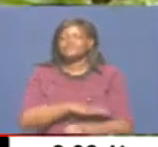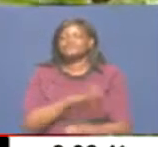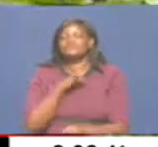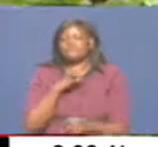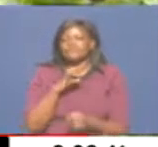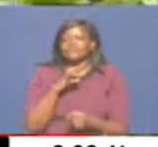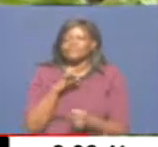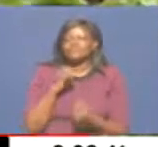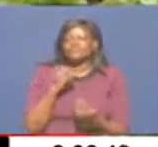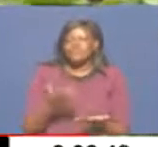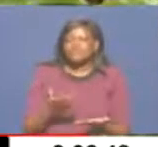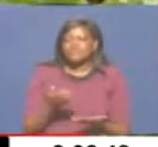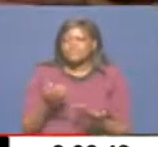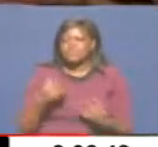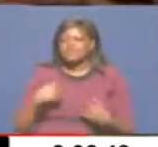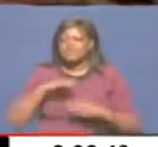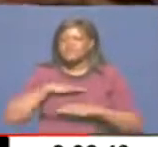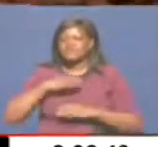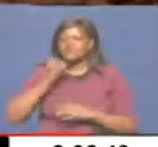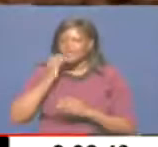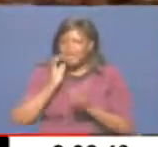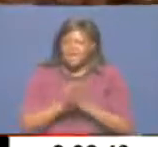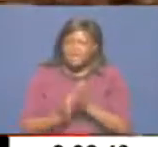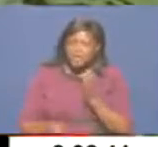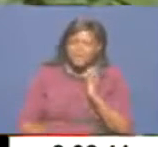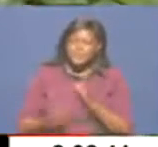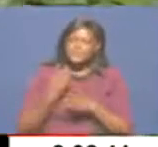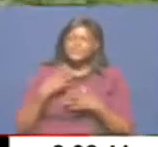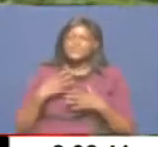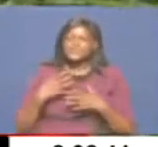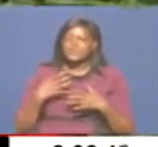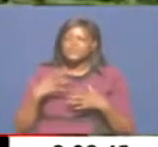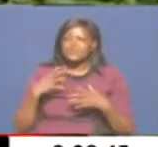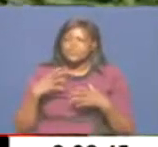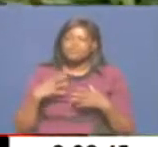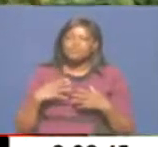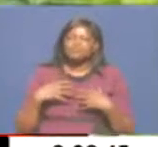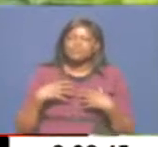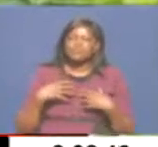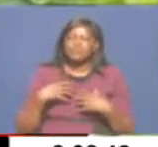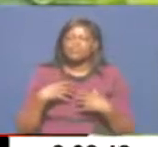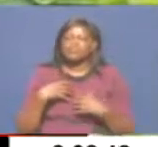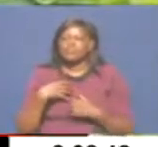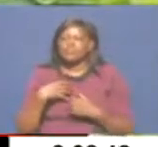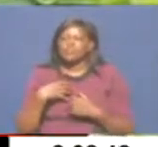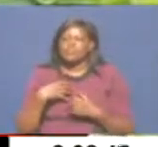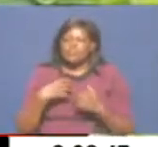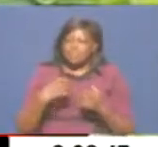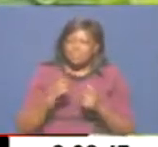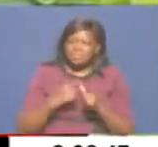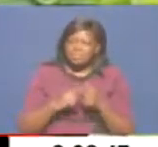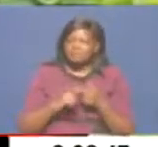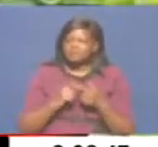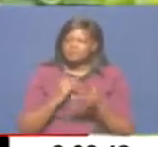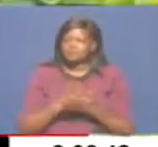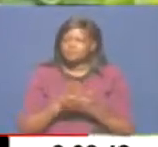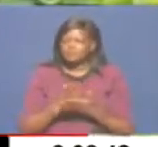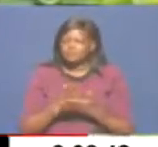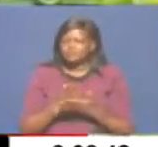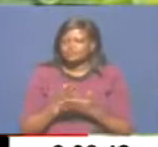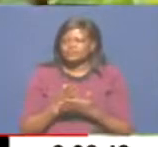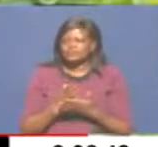food security but wealth creation as well. Ukulima ndio uti wa mgongo ya Kenya. So, saizi,